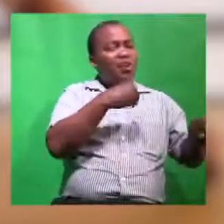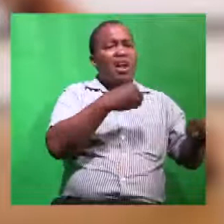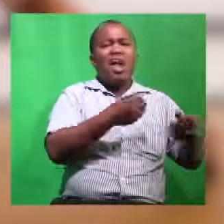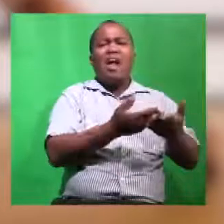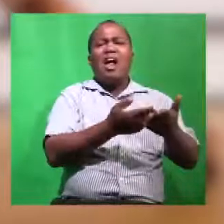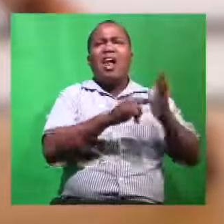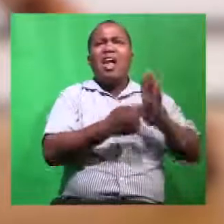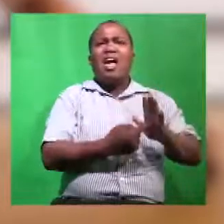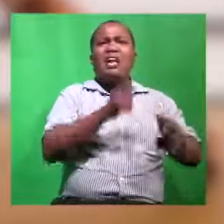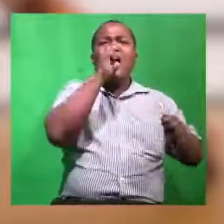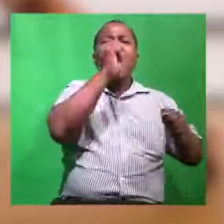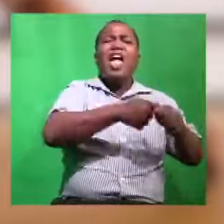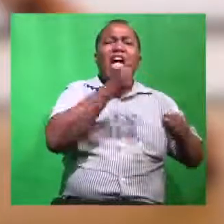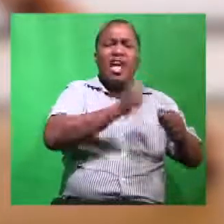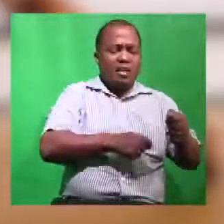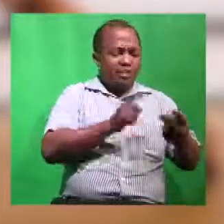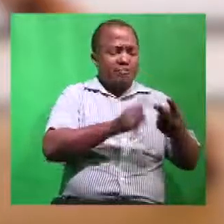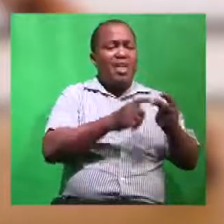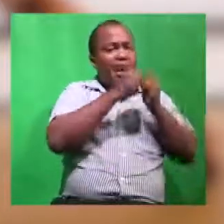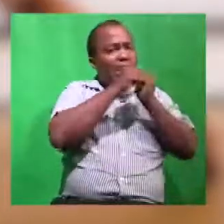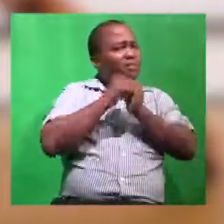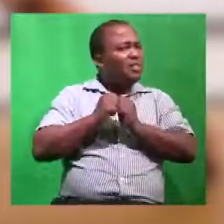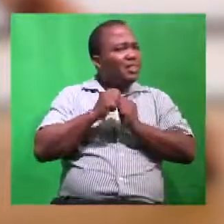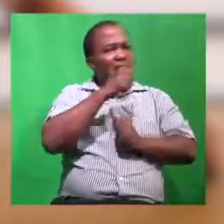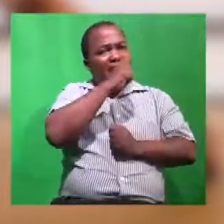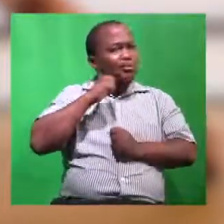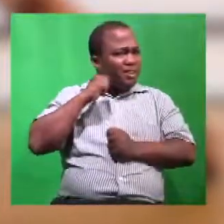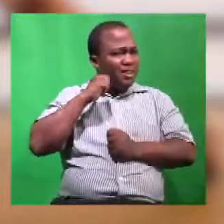egg. For example, some of them meat. Some of them maybe